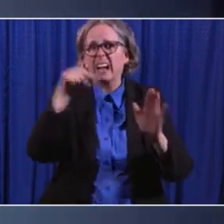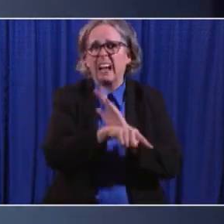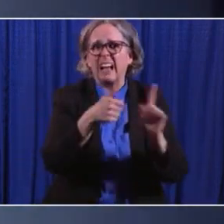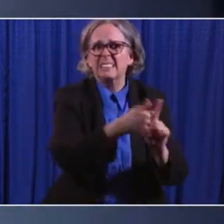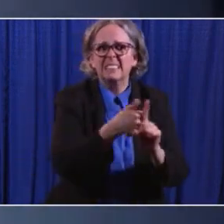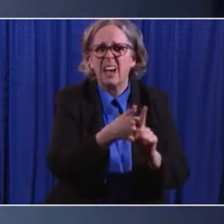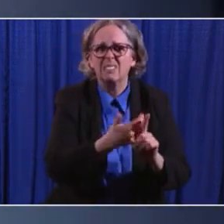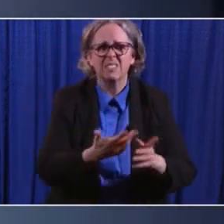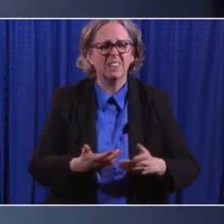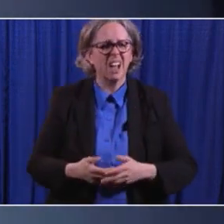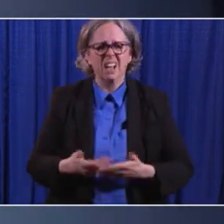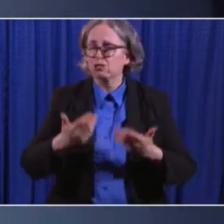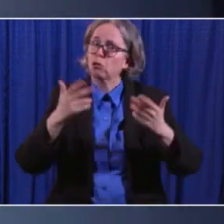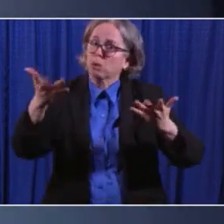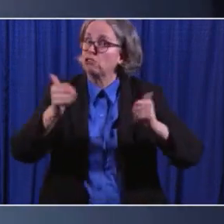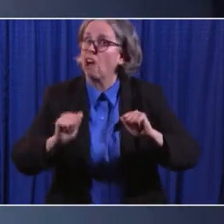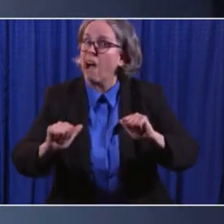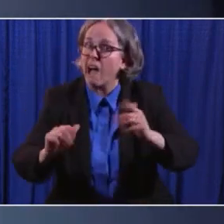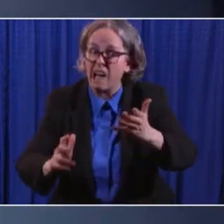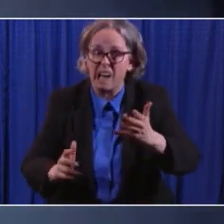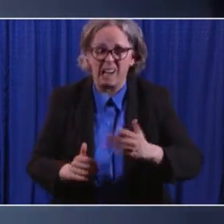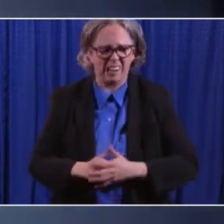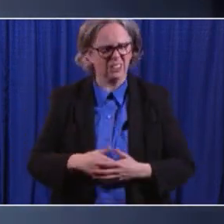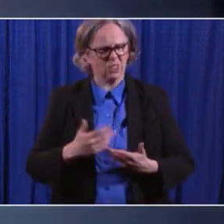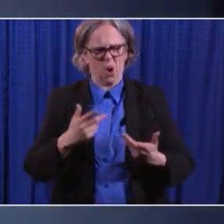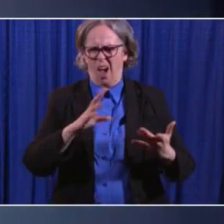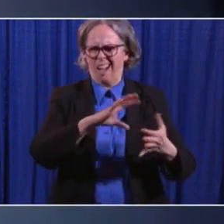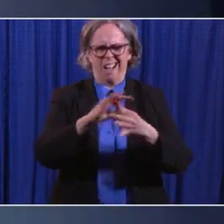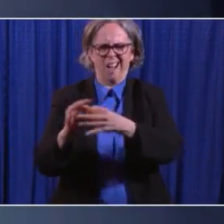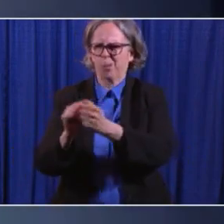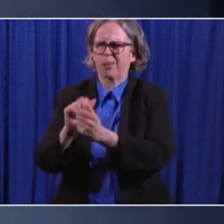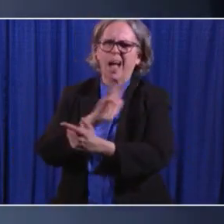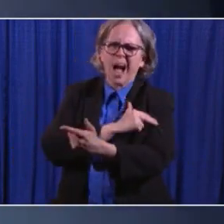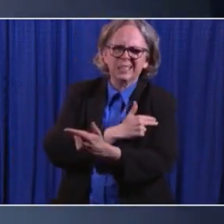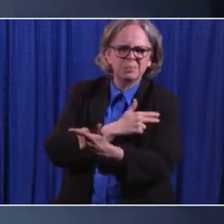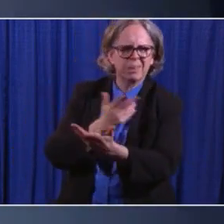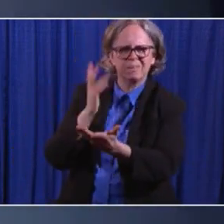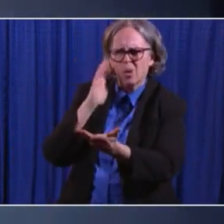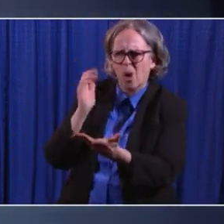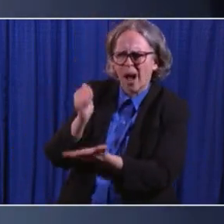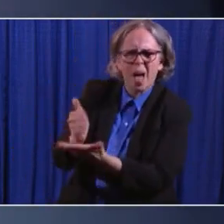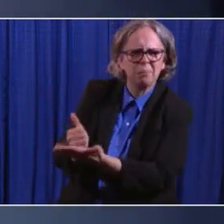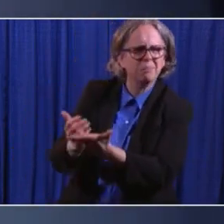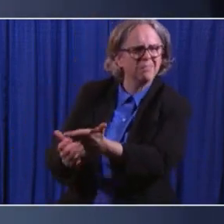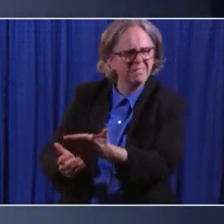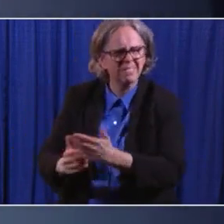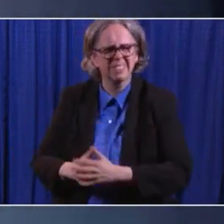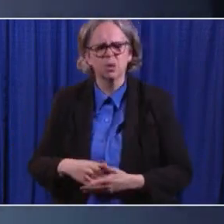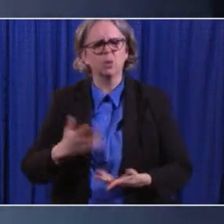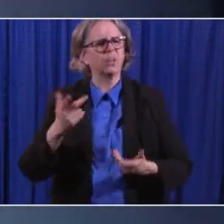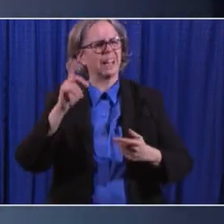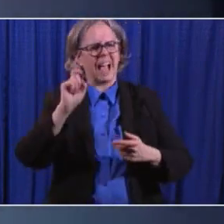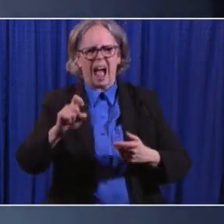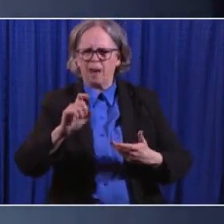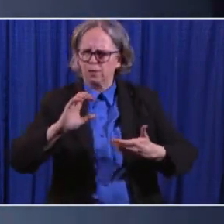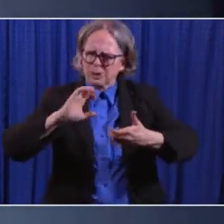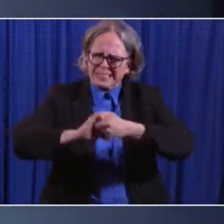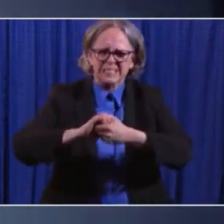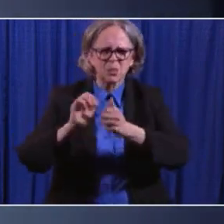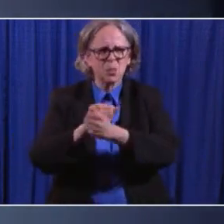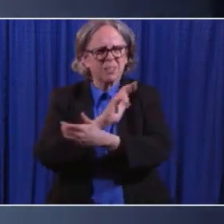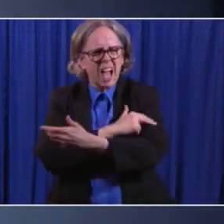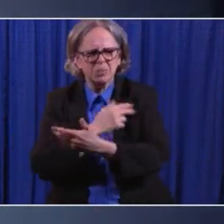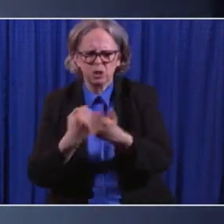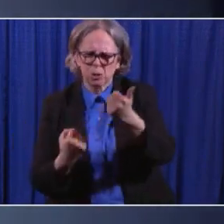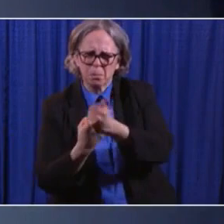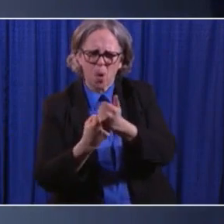are seeing that the hospital systems are eager to have partners who can support the needs of these young people without them having to